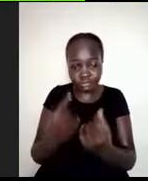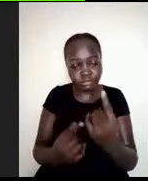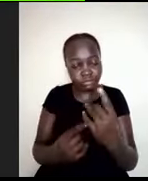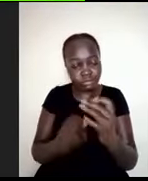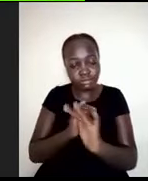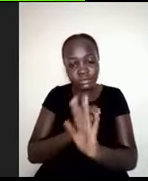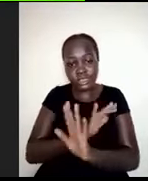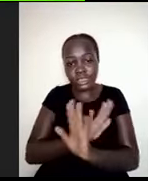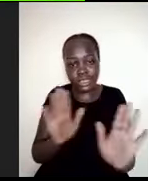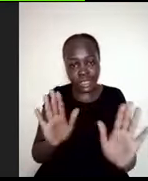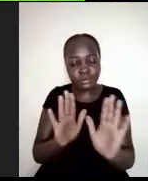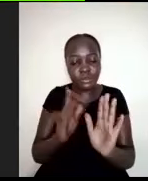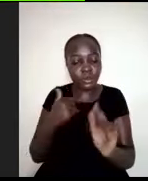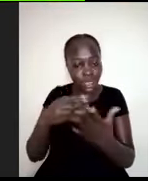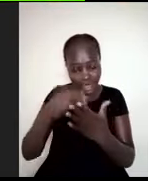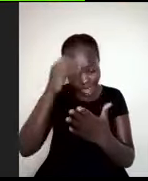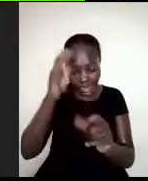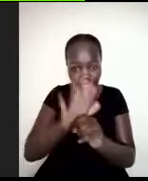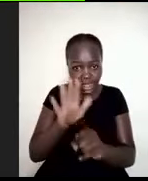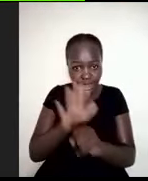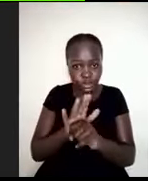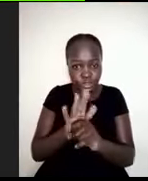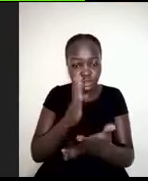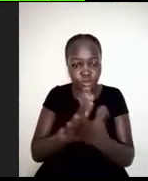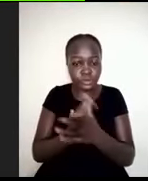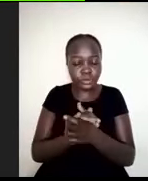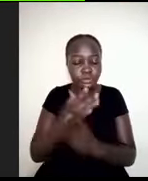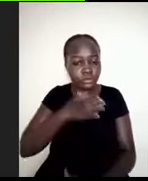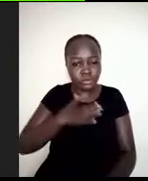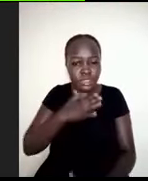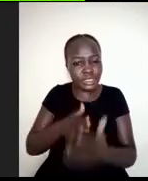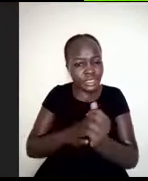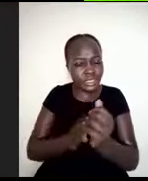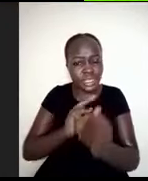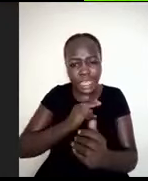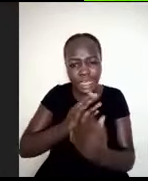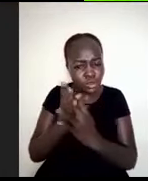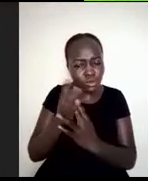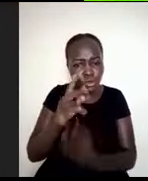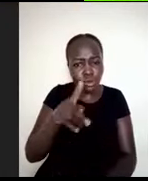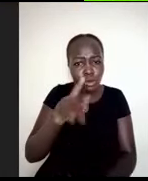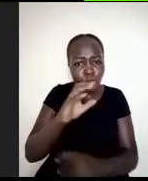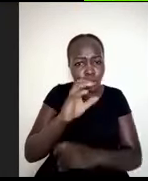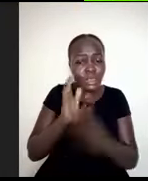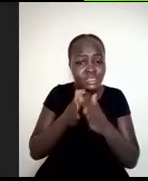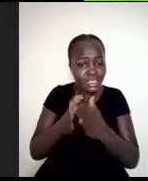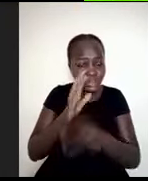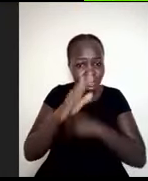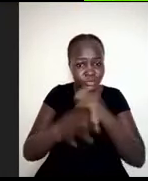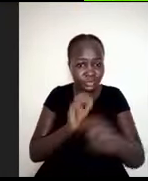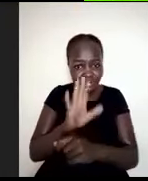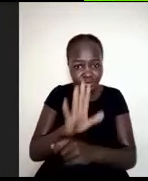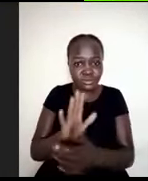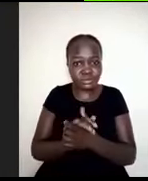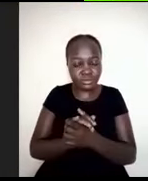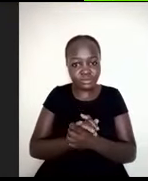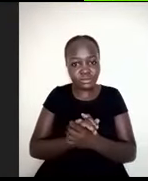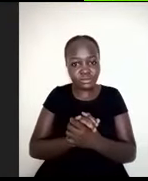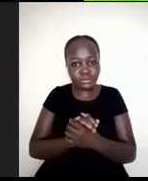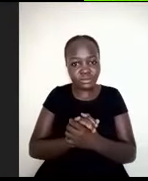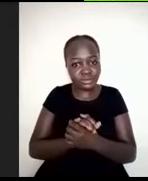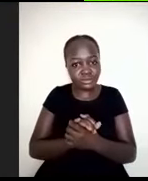really learning a lot. Lydia, take us through pornography. I'll take you through pornography. Actually, I'm finding